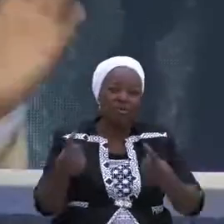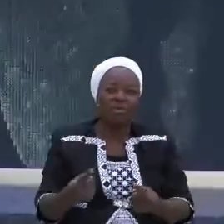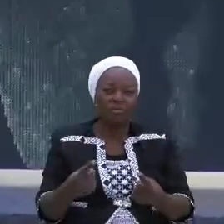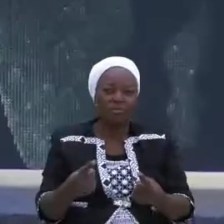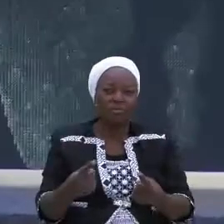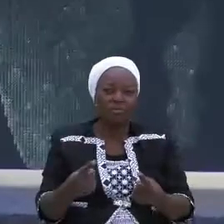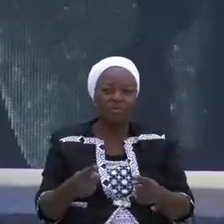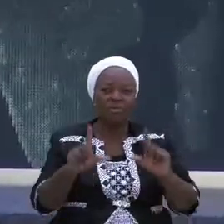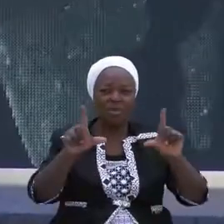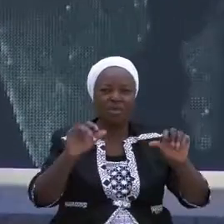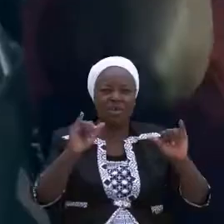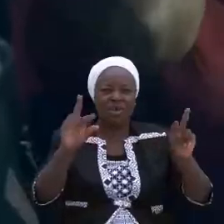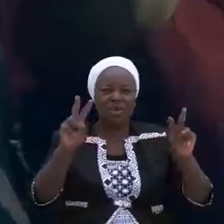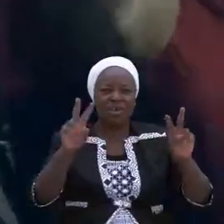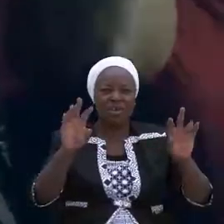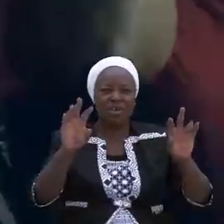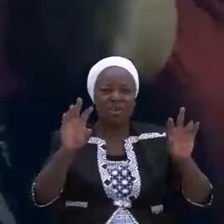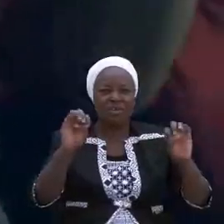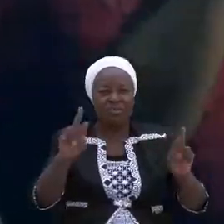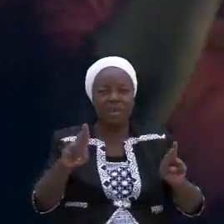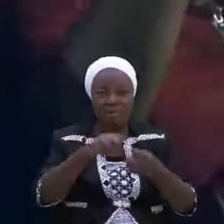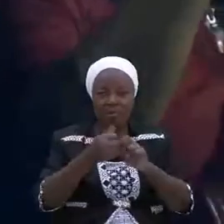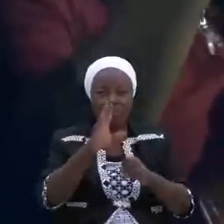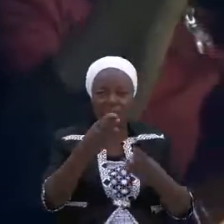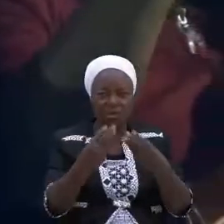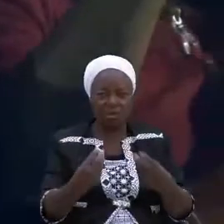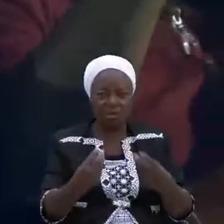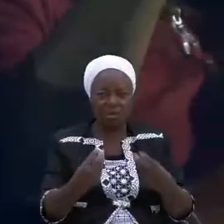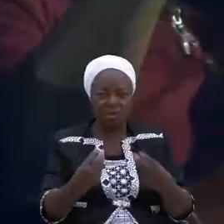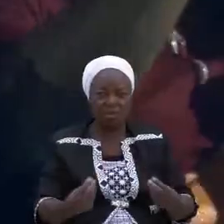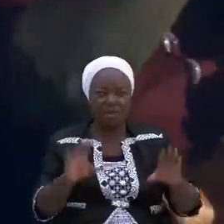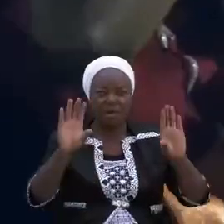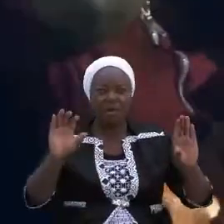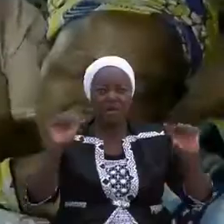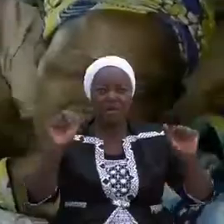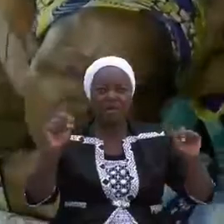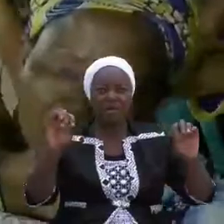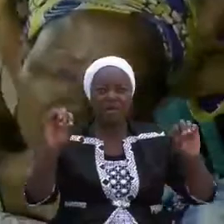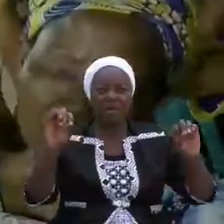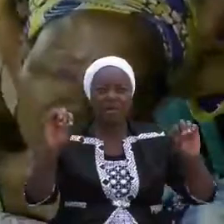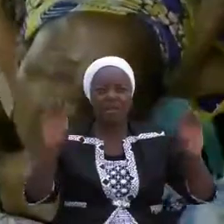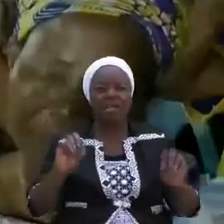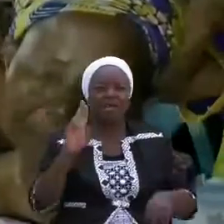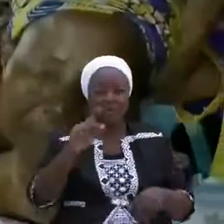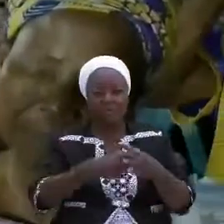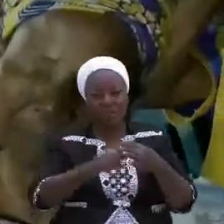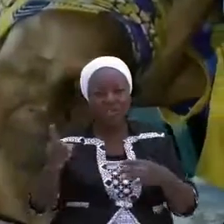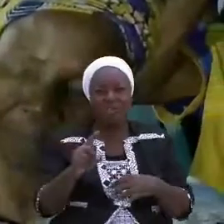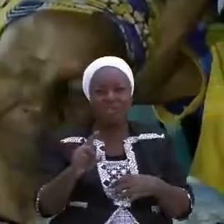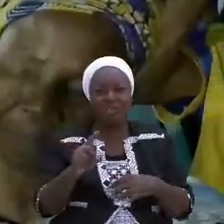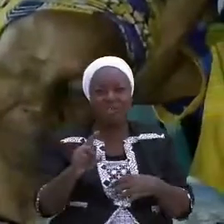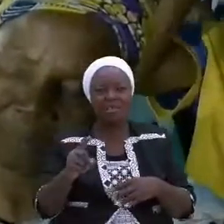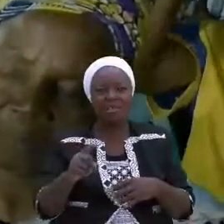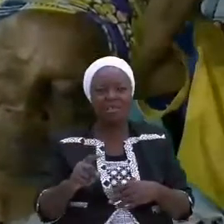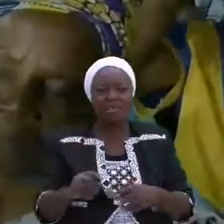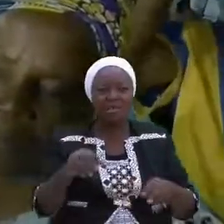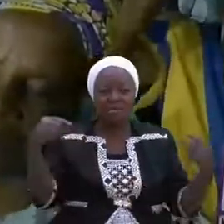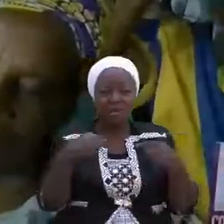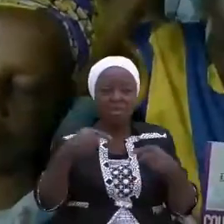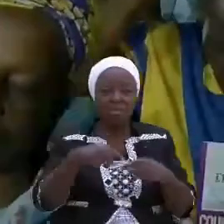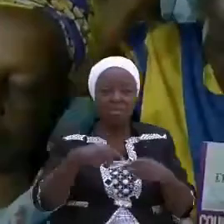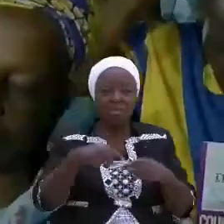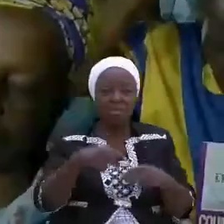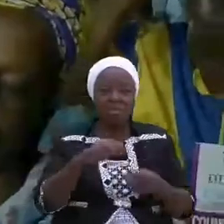problem will be solved cancer will vanish away attractiveness will vanish